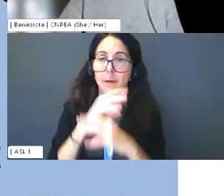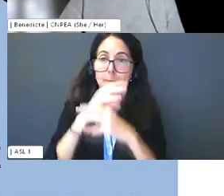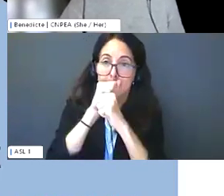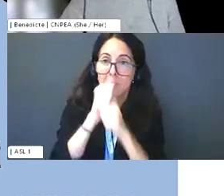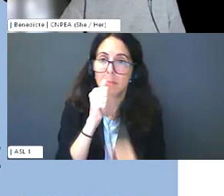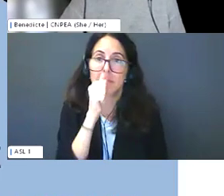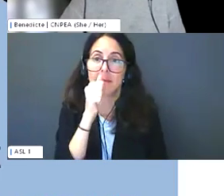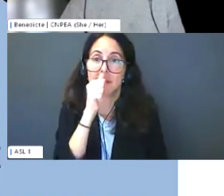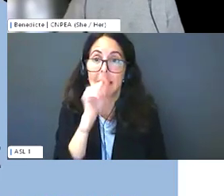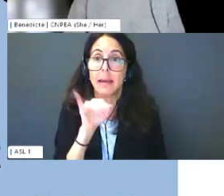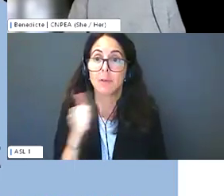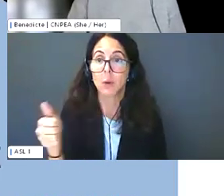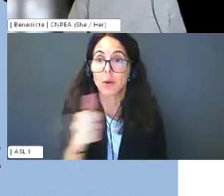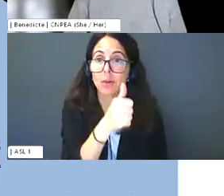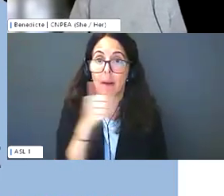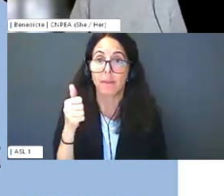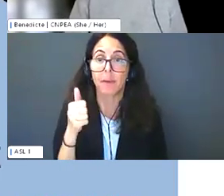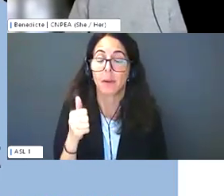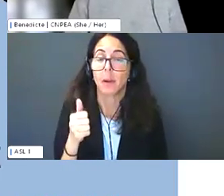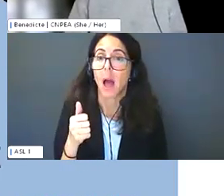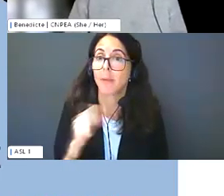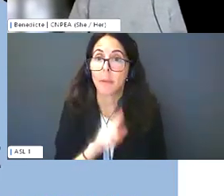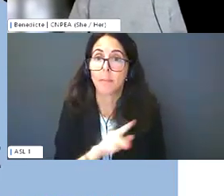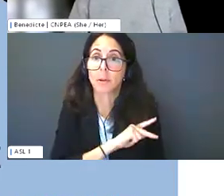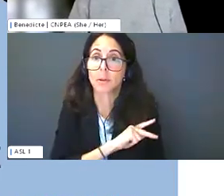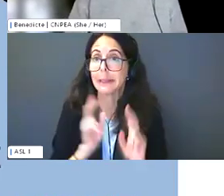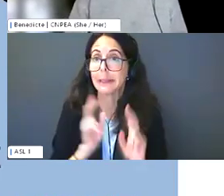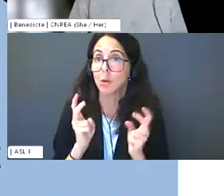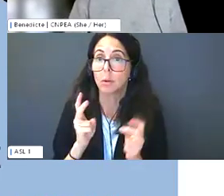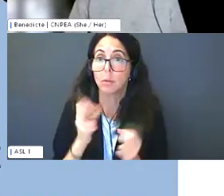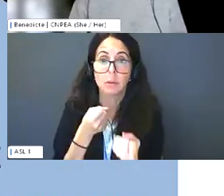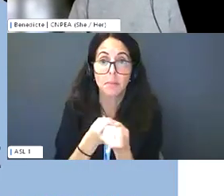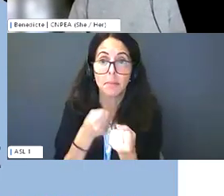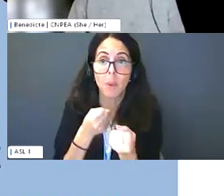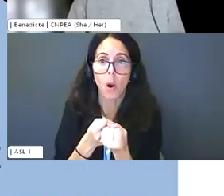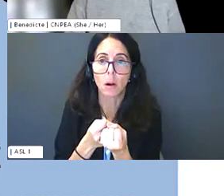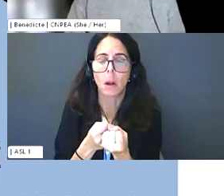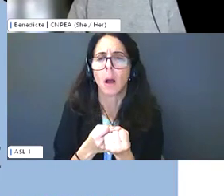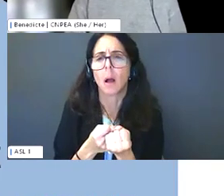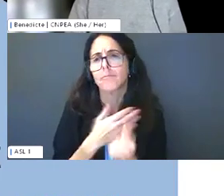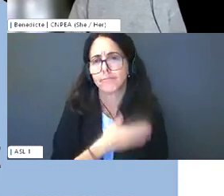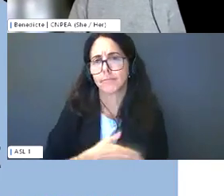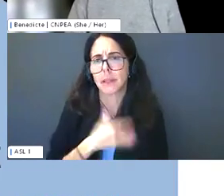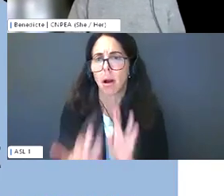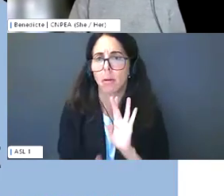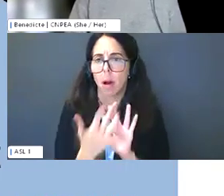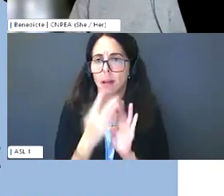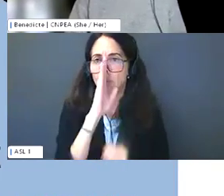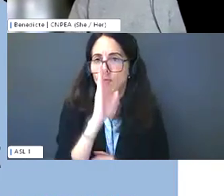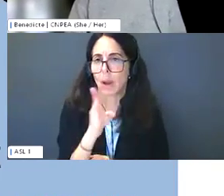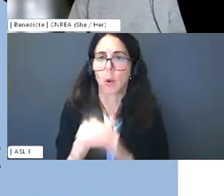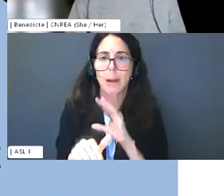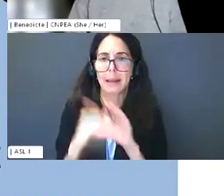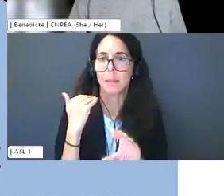have a personal issue you would like us to further assist you with, we just would encourage you to call us directly or email us to provide